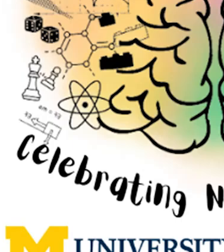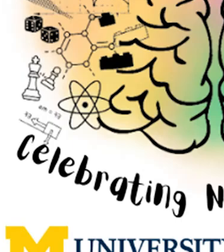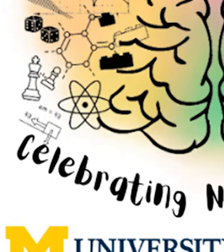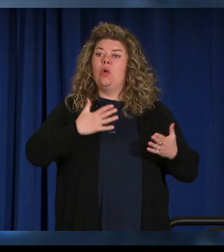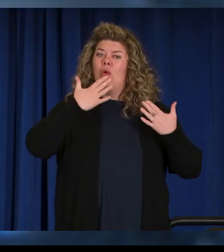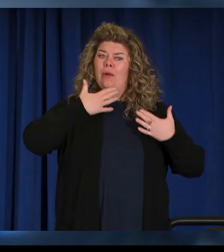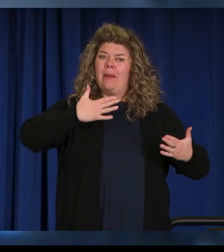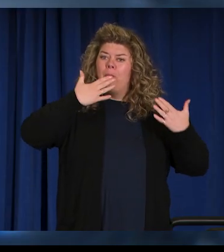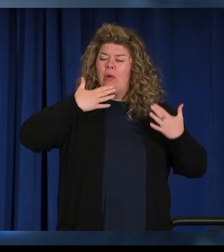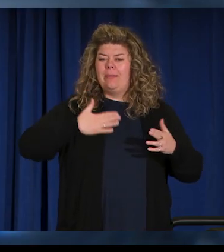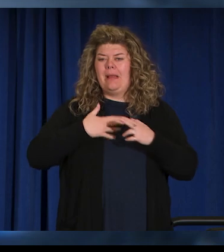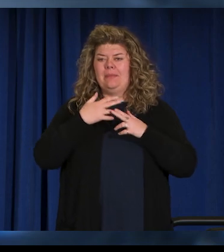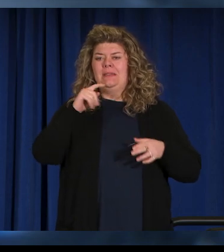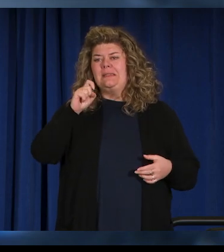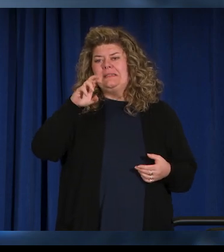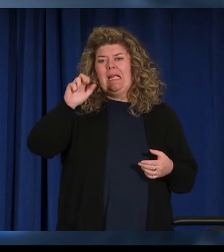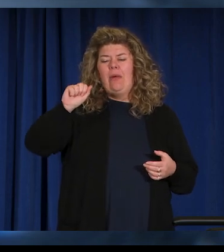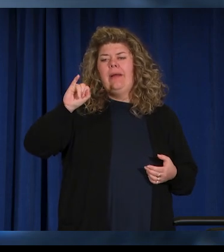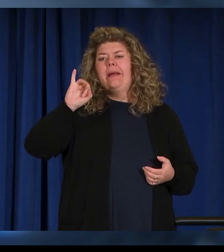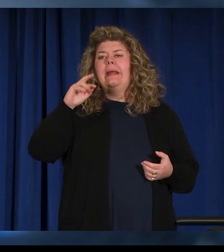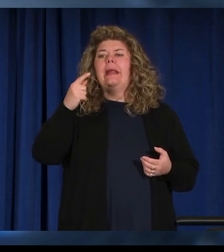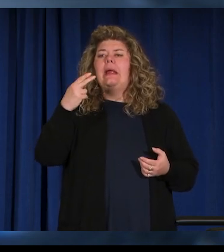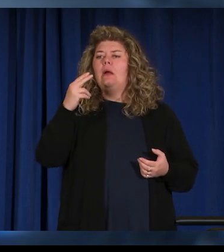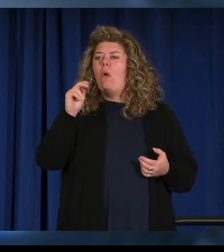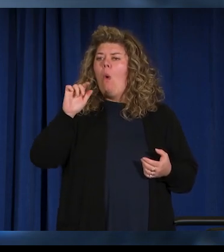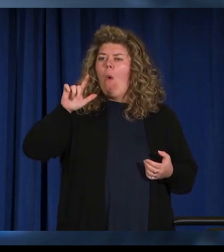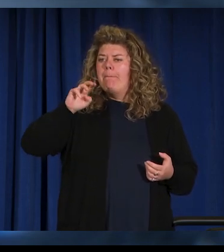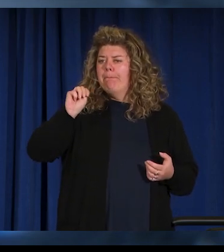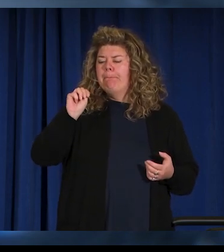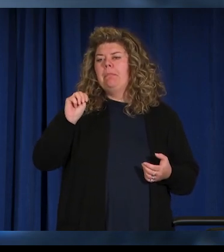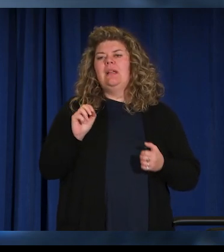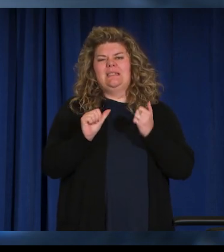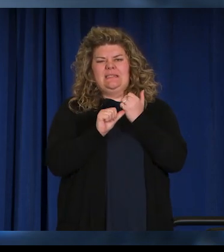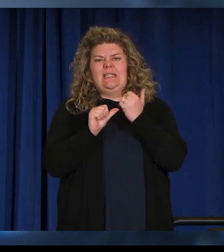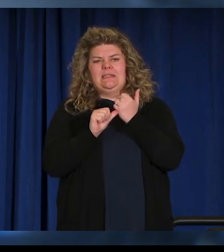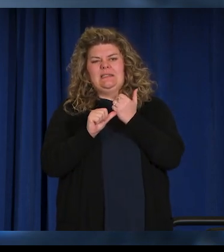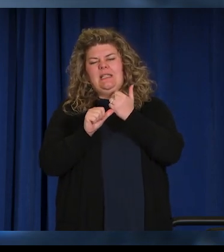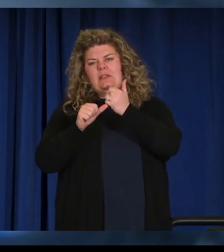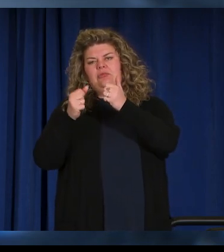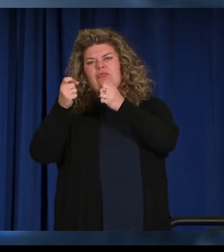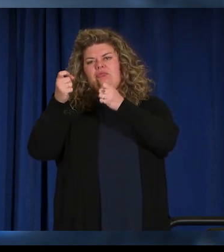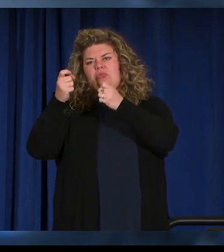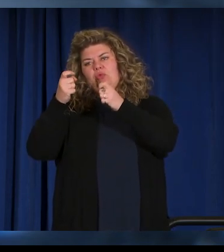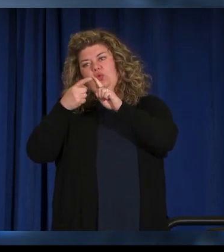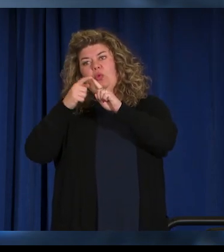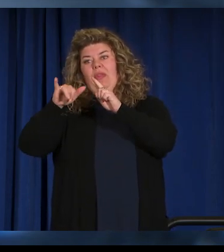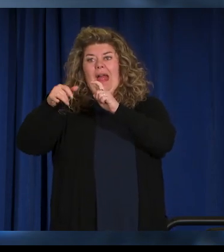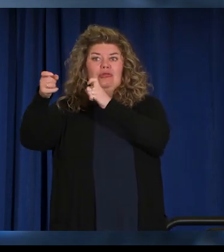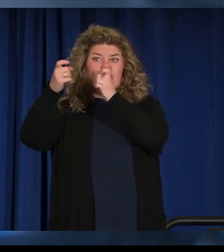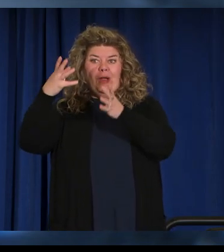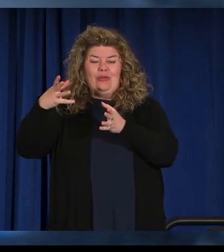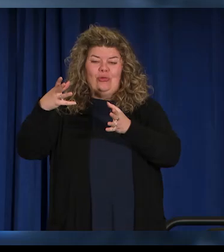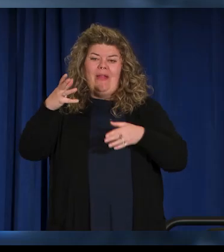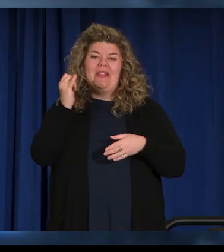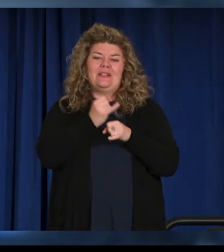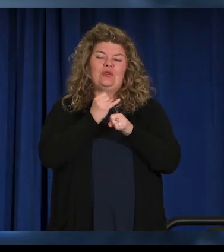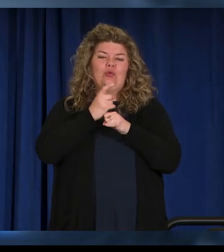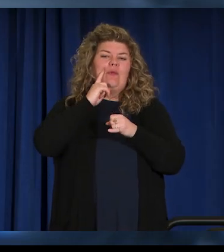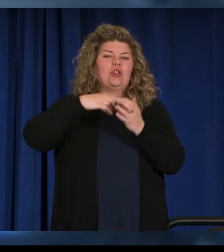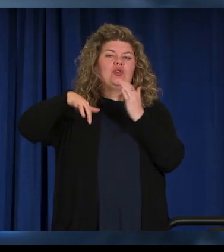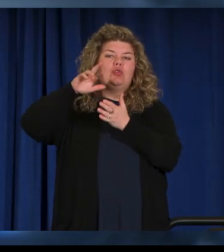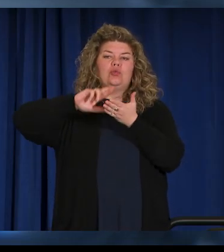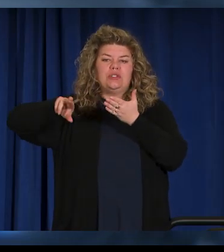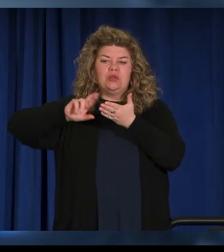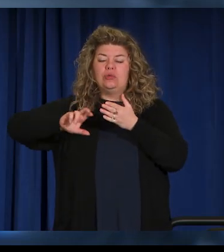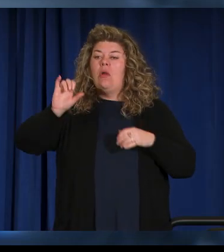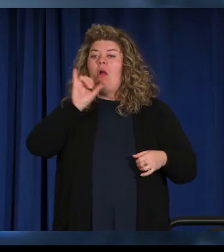So good morning, everyone. I'm Tara Ingholm. I'm the assistant to the director at the Institute for Social Research. I'm also a member